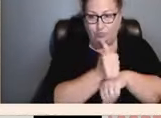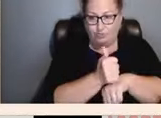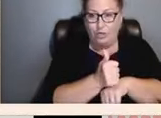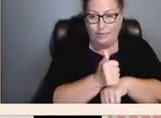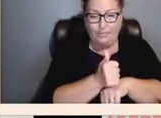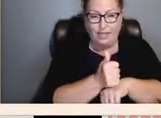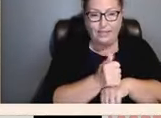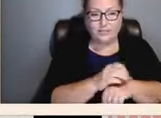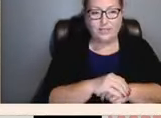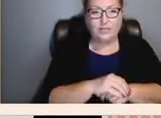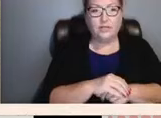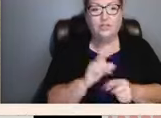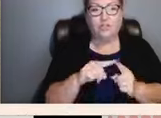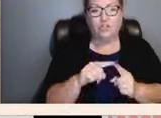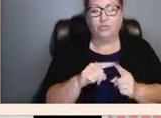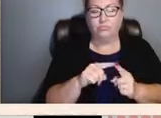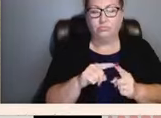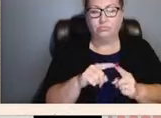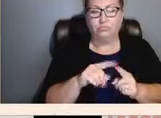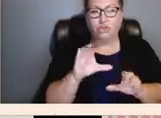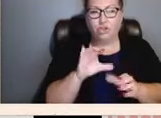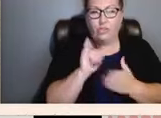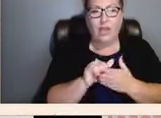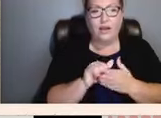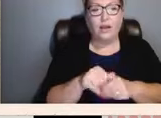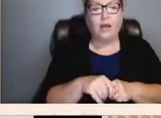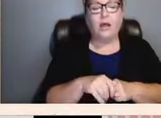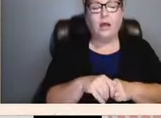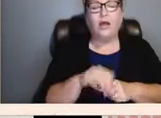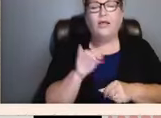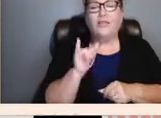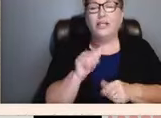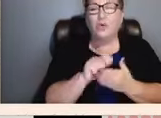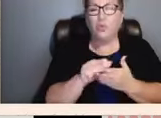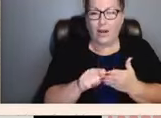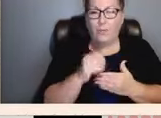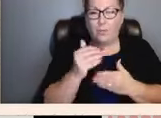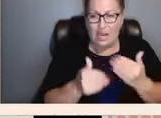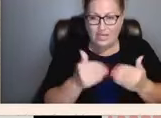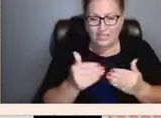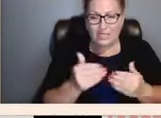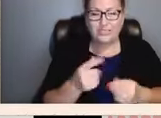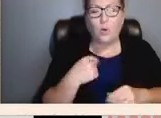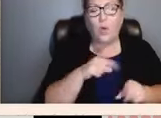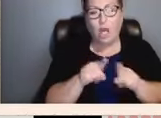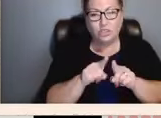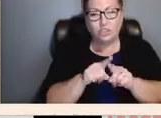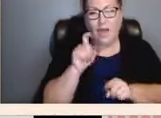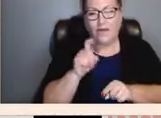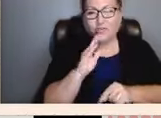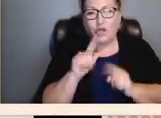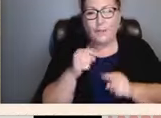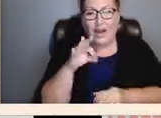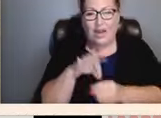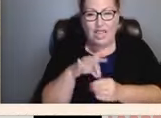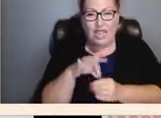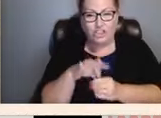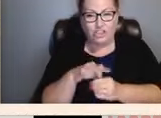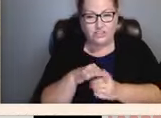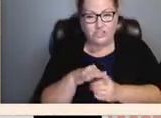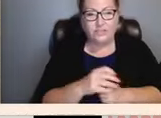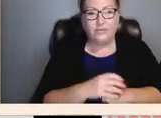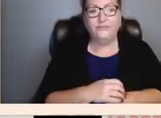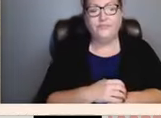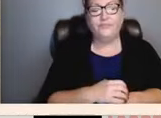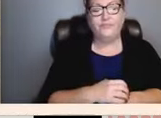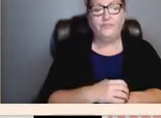to establish bylaws. It's a written process. We also have to talk about elections. Is there